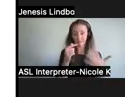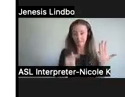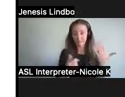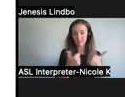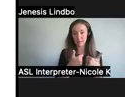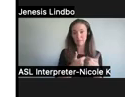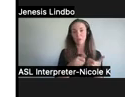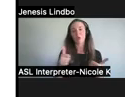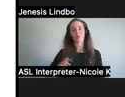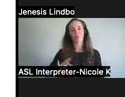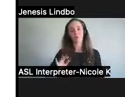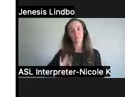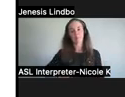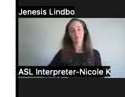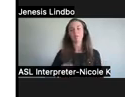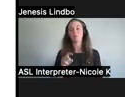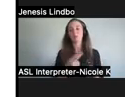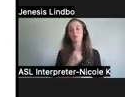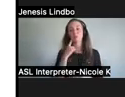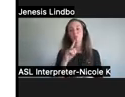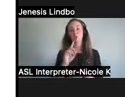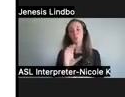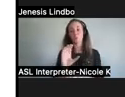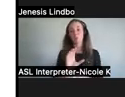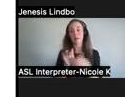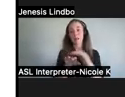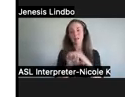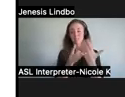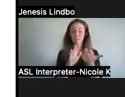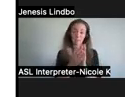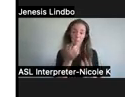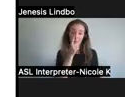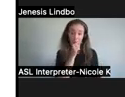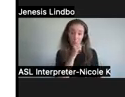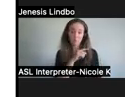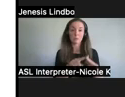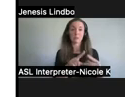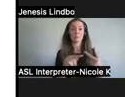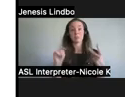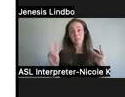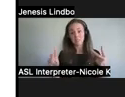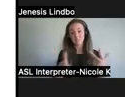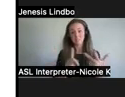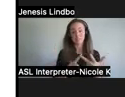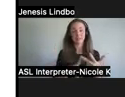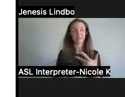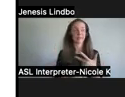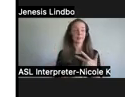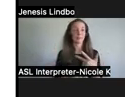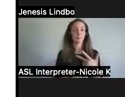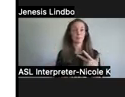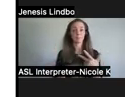stick too is that it can be used for computer access as a mouse. It can be used to control the TV, it can be used via